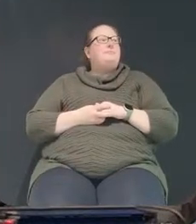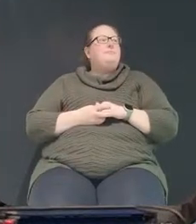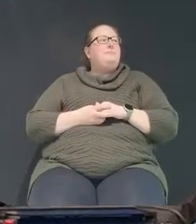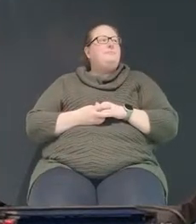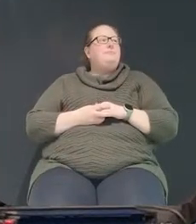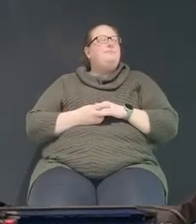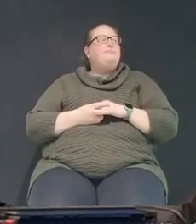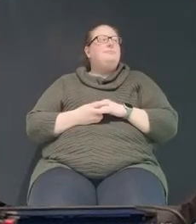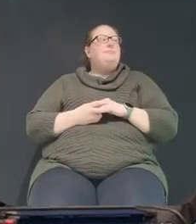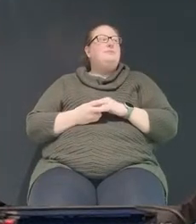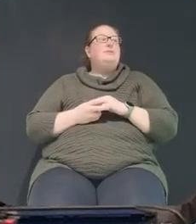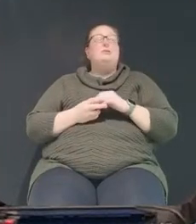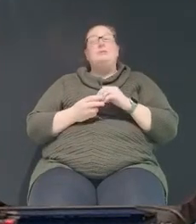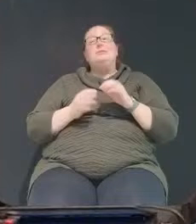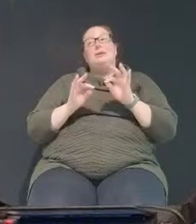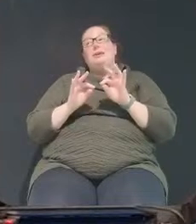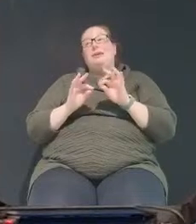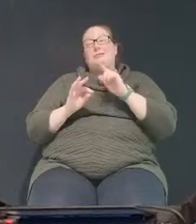it's an incredibly complex topic.